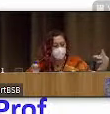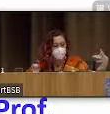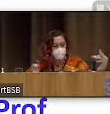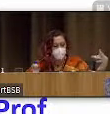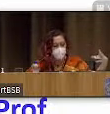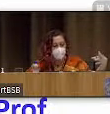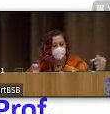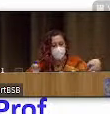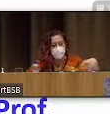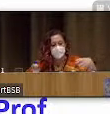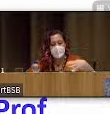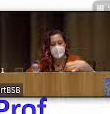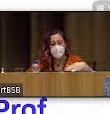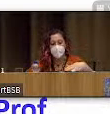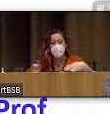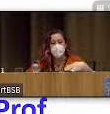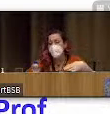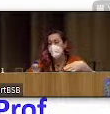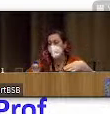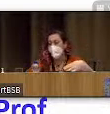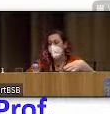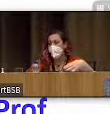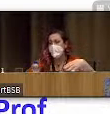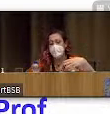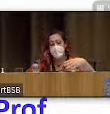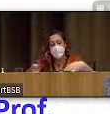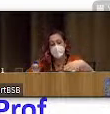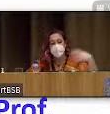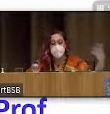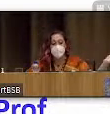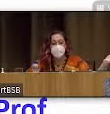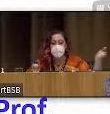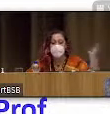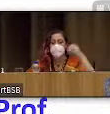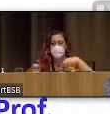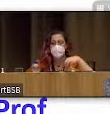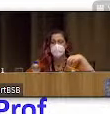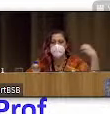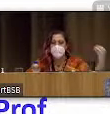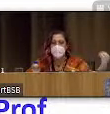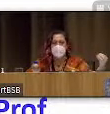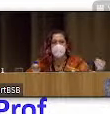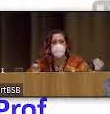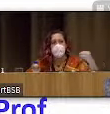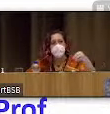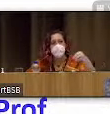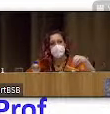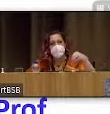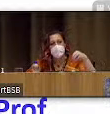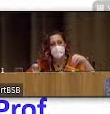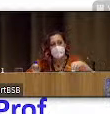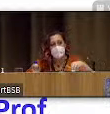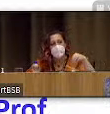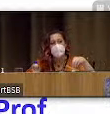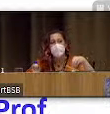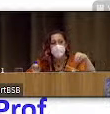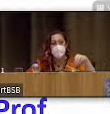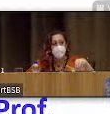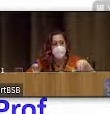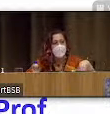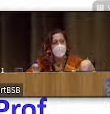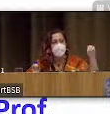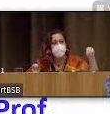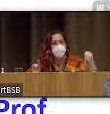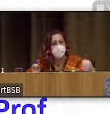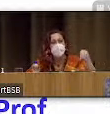Comparing to others, this number is quite elevated, but we at that time we were the only